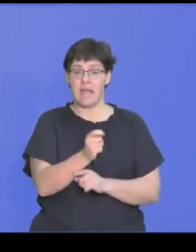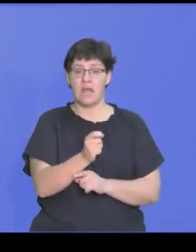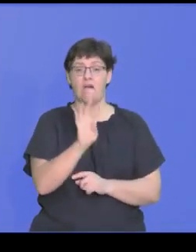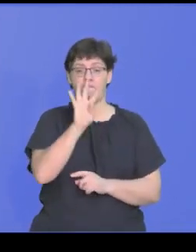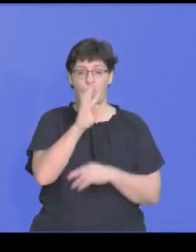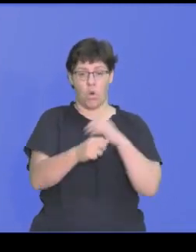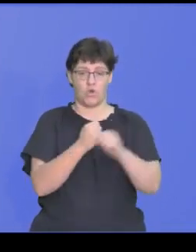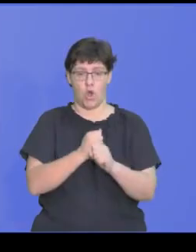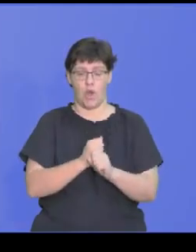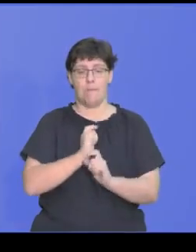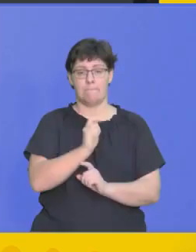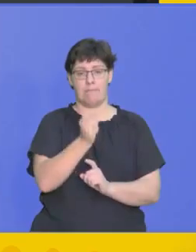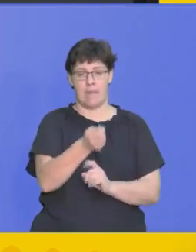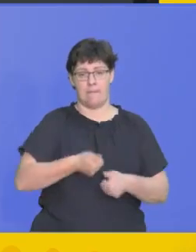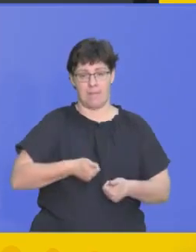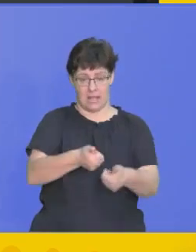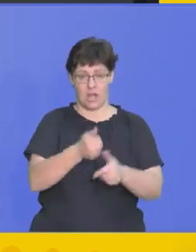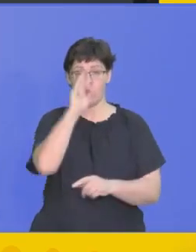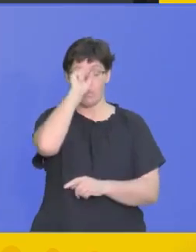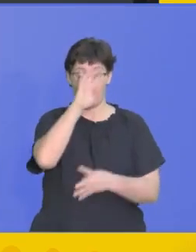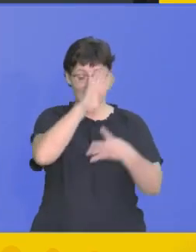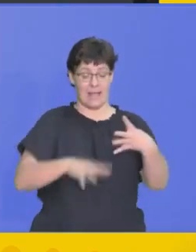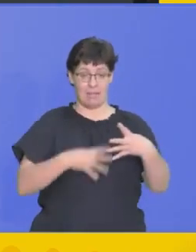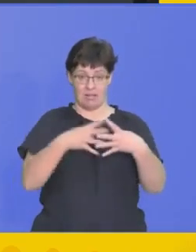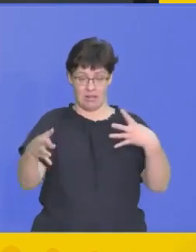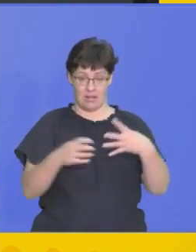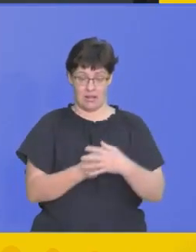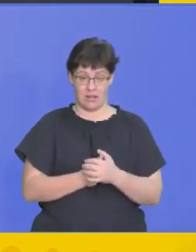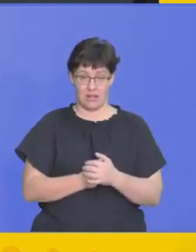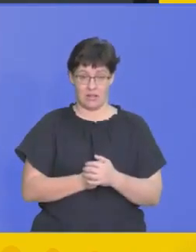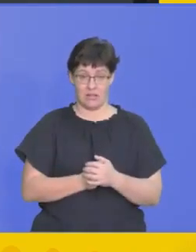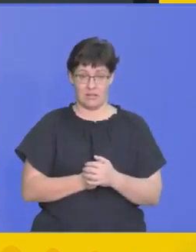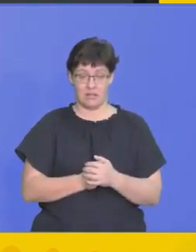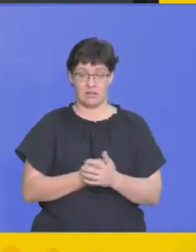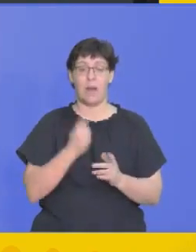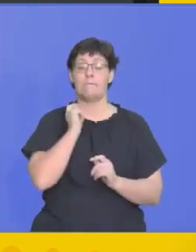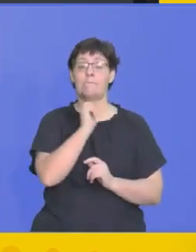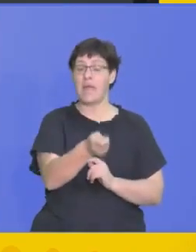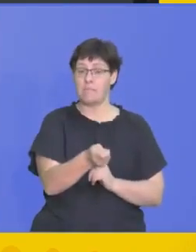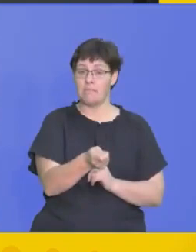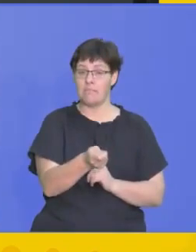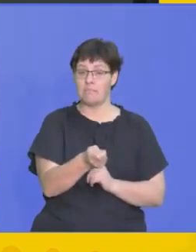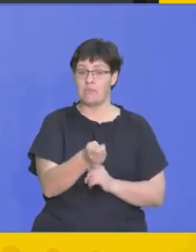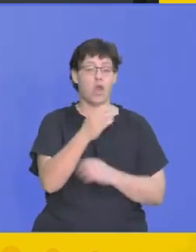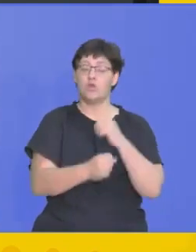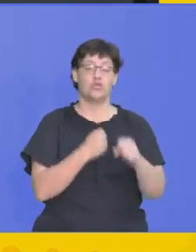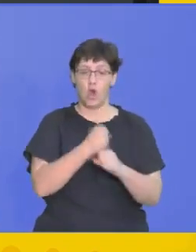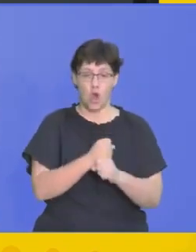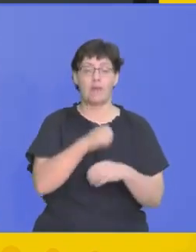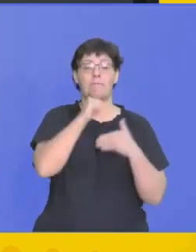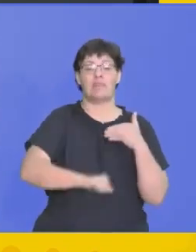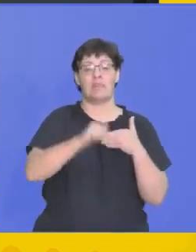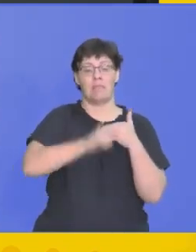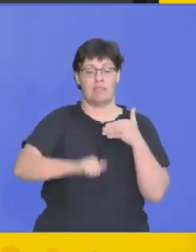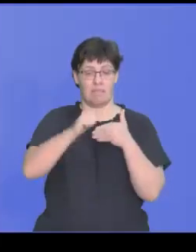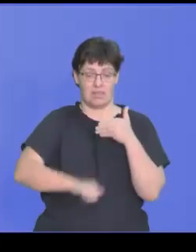over 4 years. So now when we remember the table, our payment was not in years, but it was